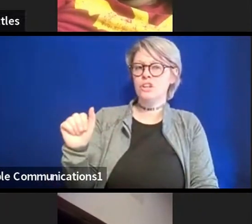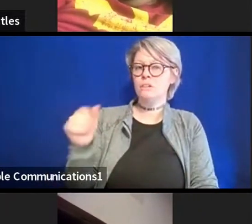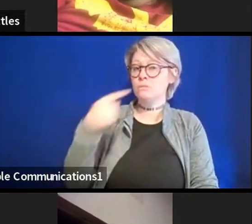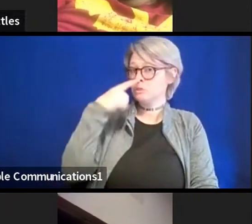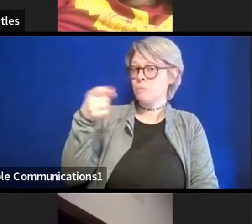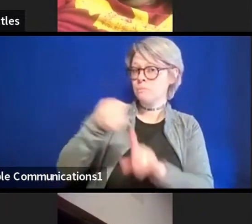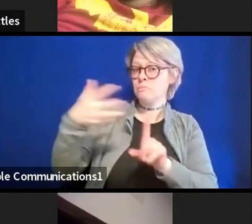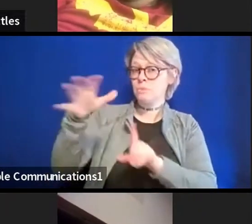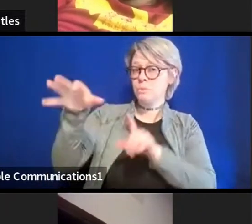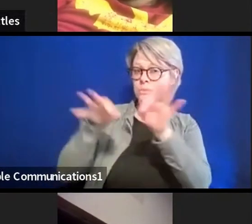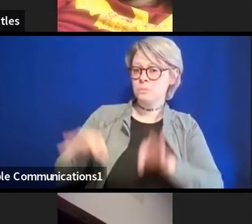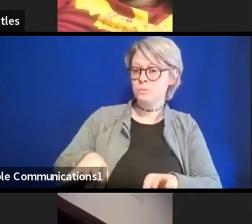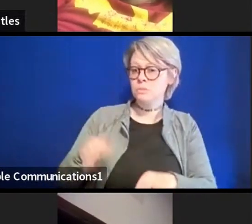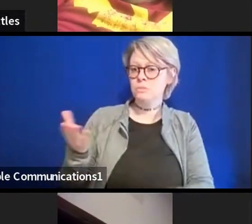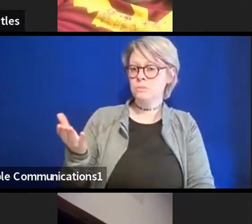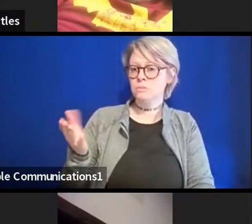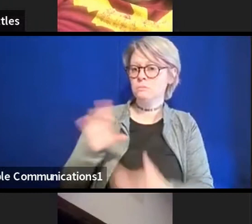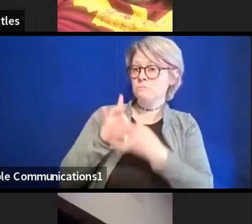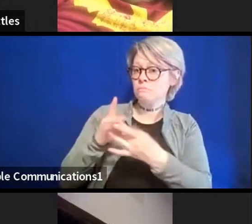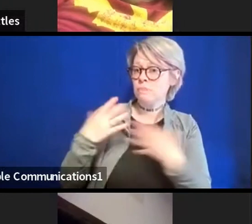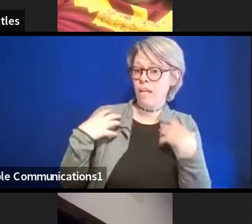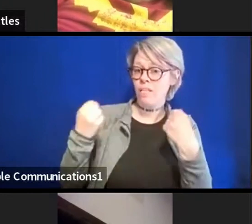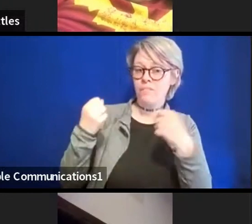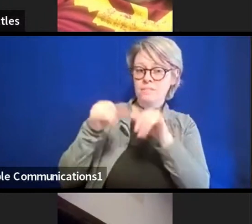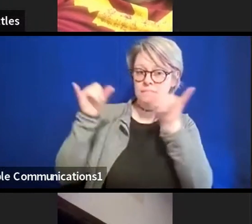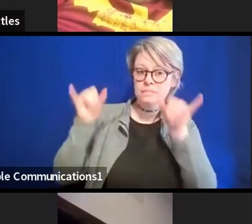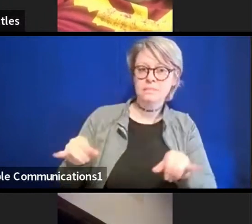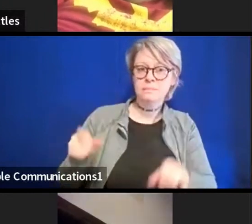your experiences with the healthcare system.